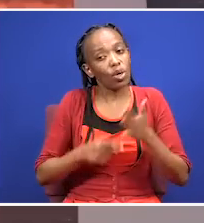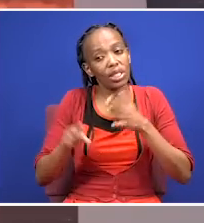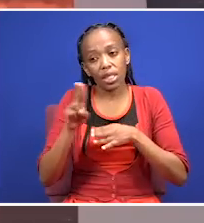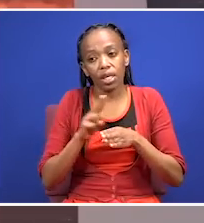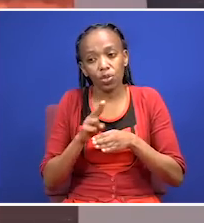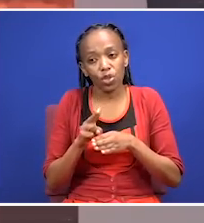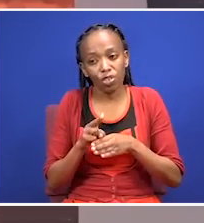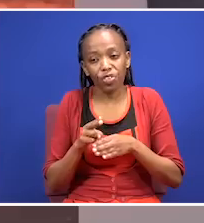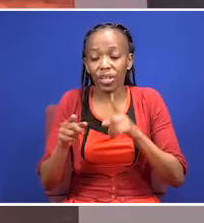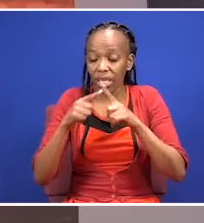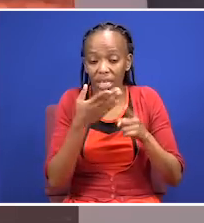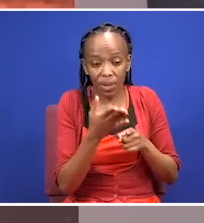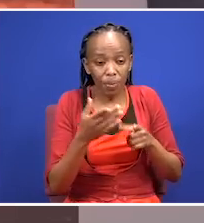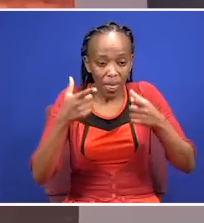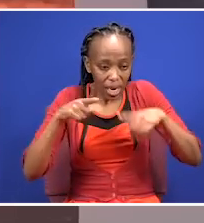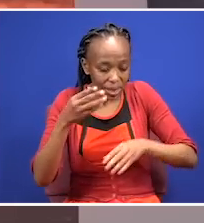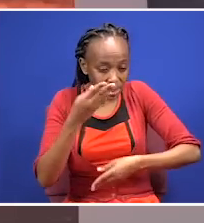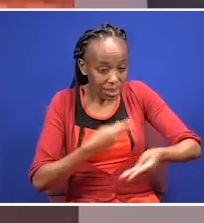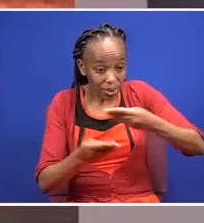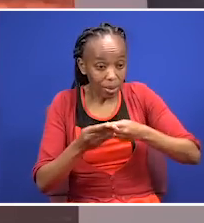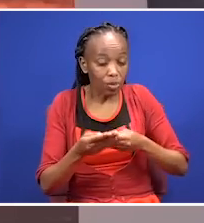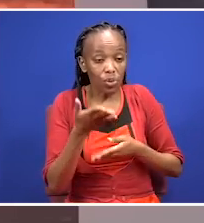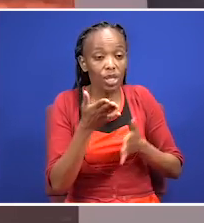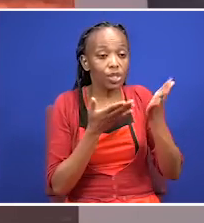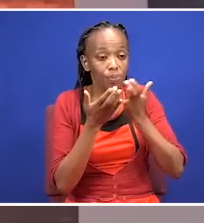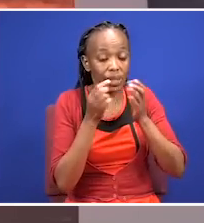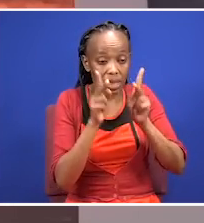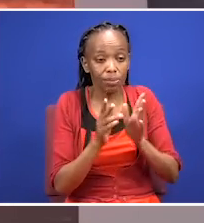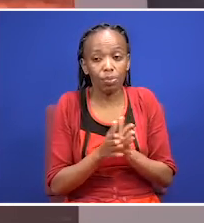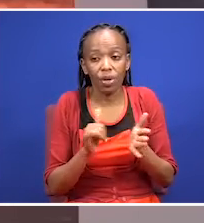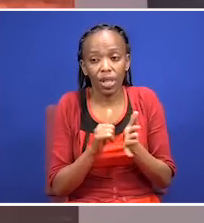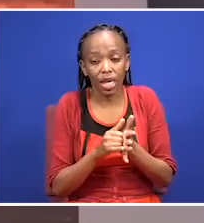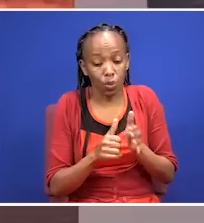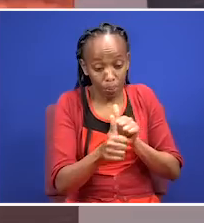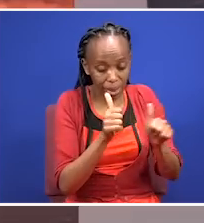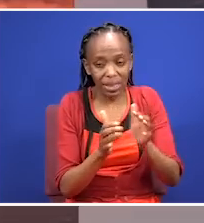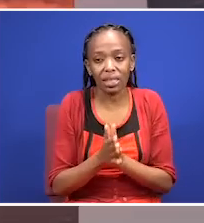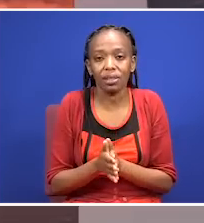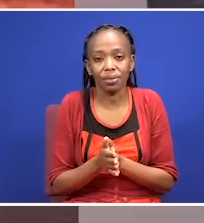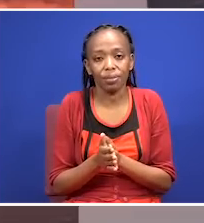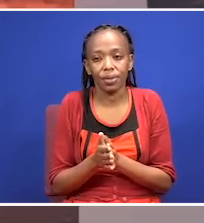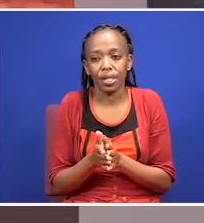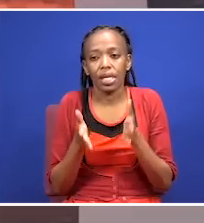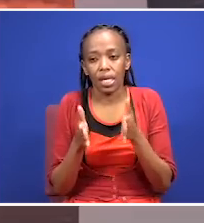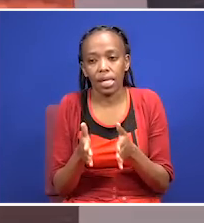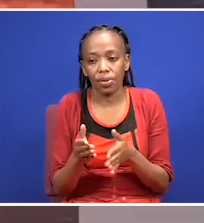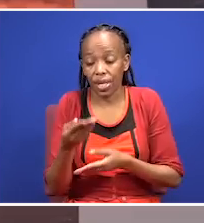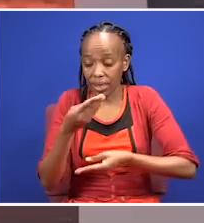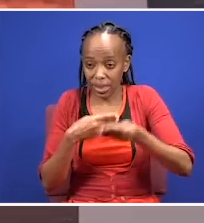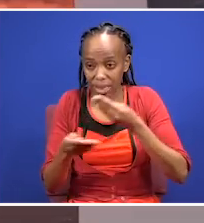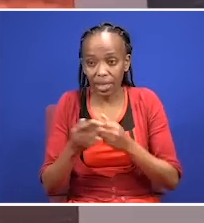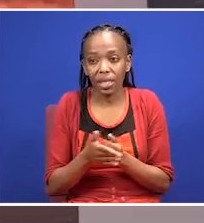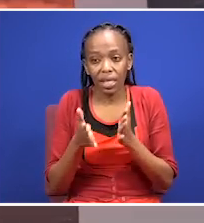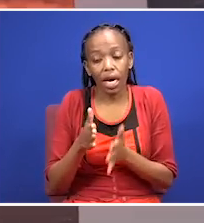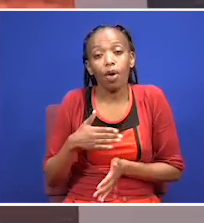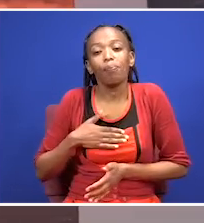of calling killing him let's sell him to these traders traders that were passing by and therefore they sell him so